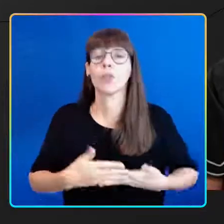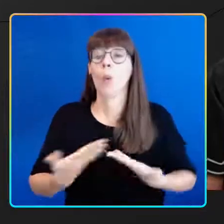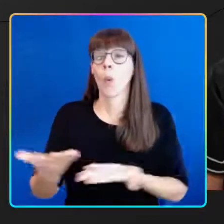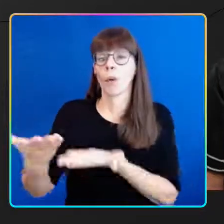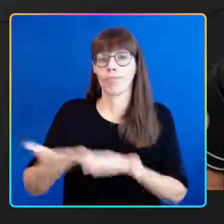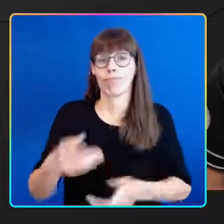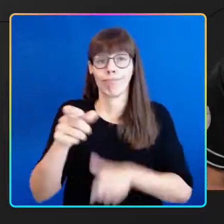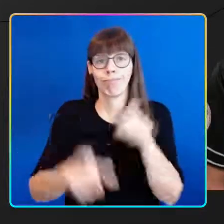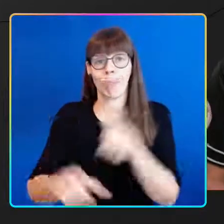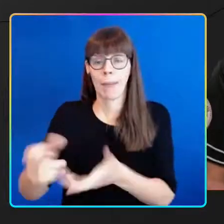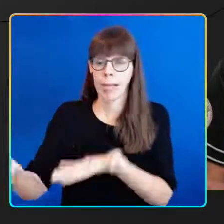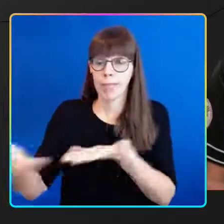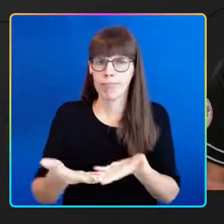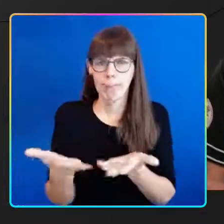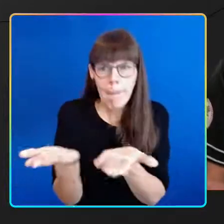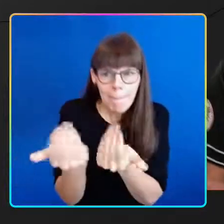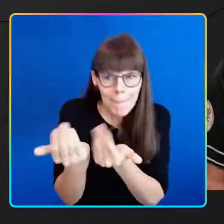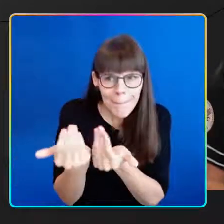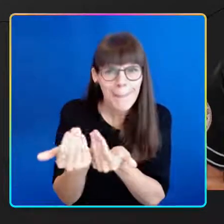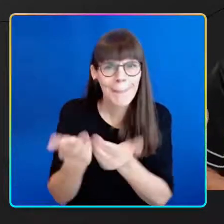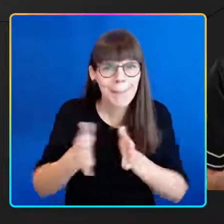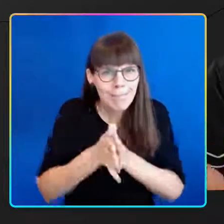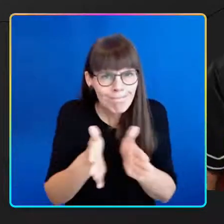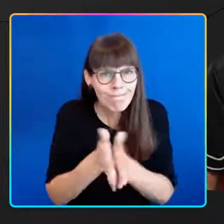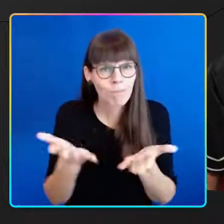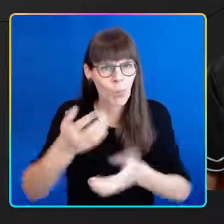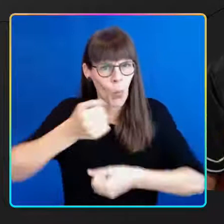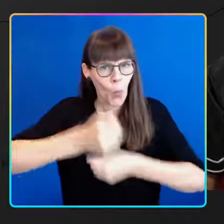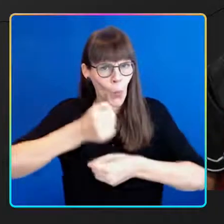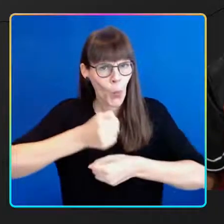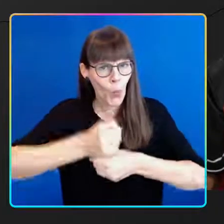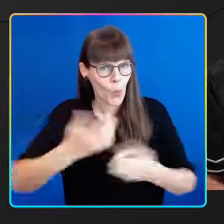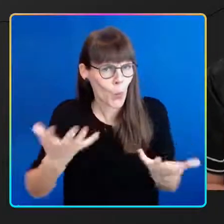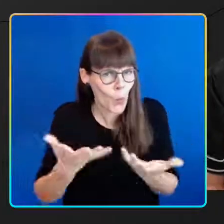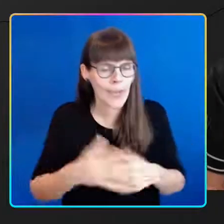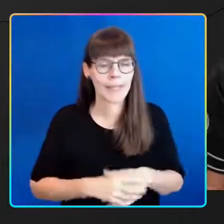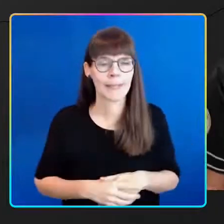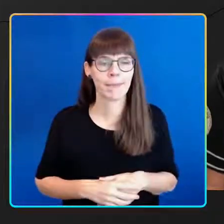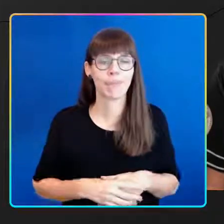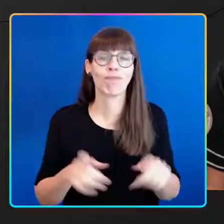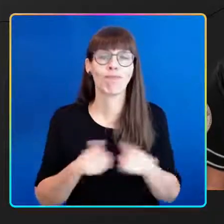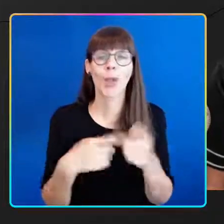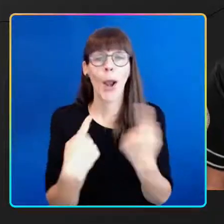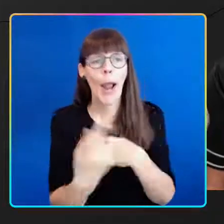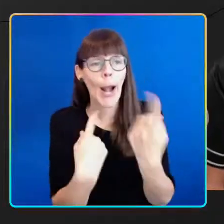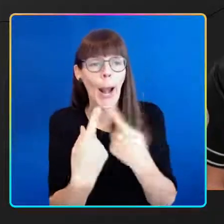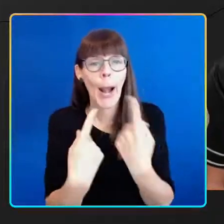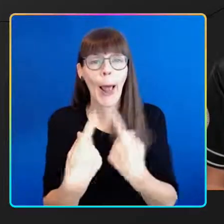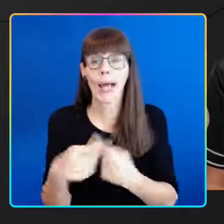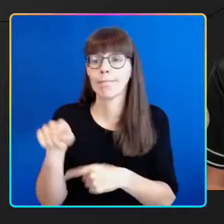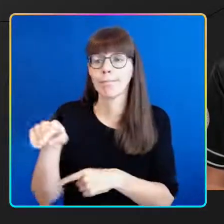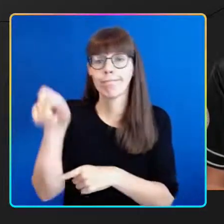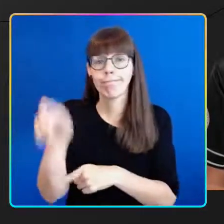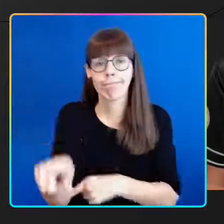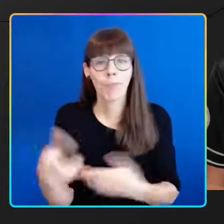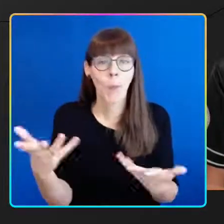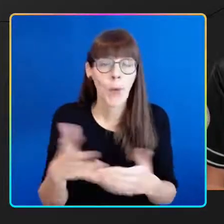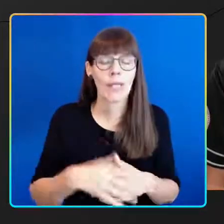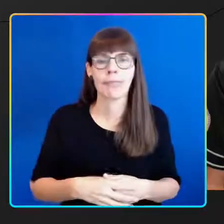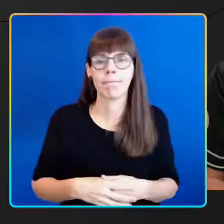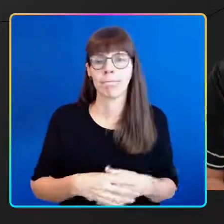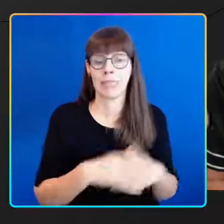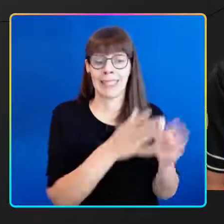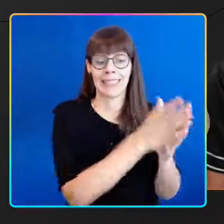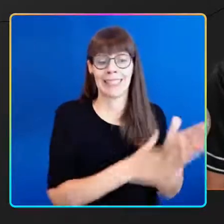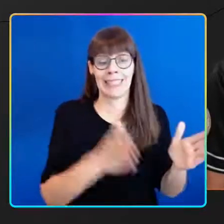do during their working day. So we just have a chat and talk about their week. This is the 7th episode of Season